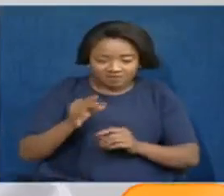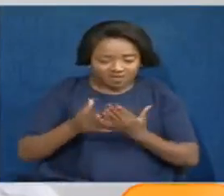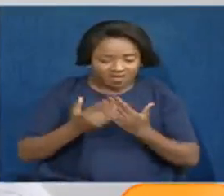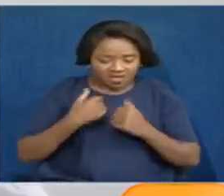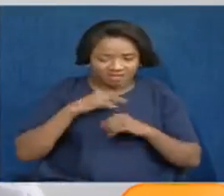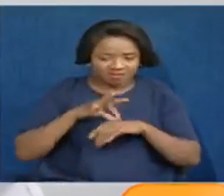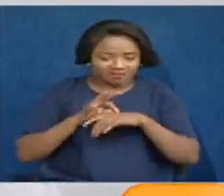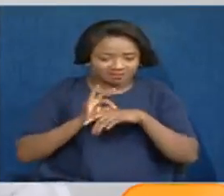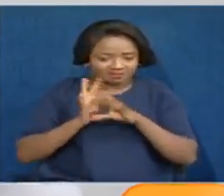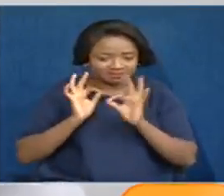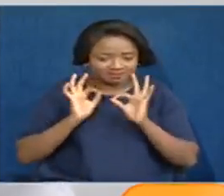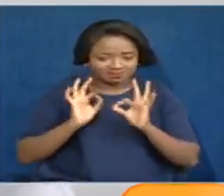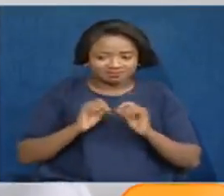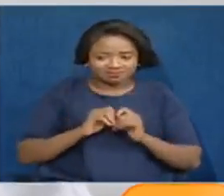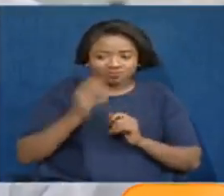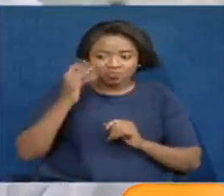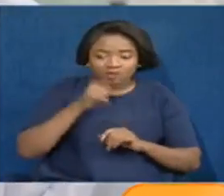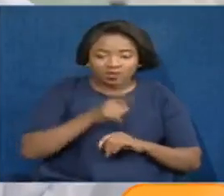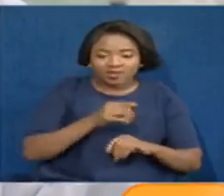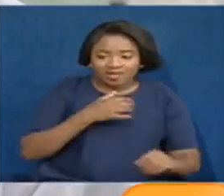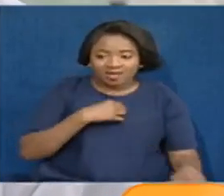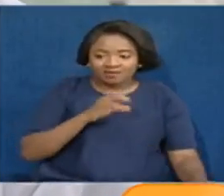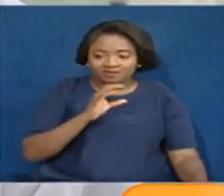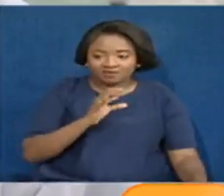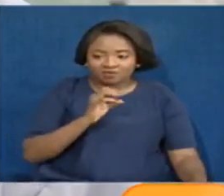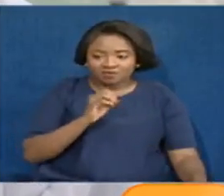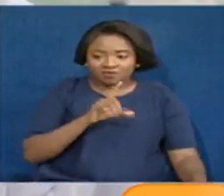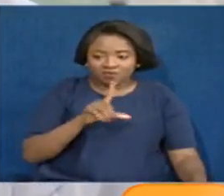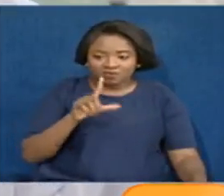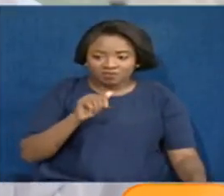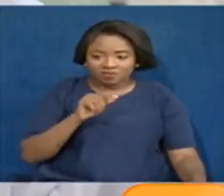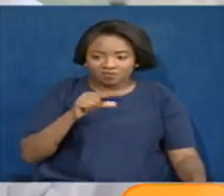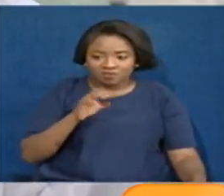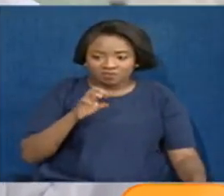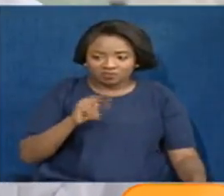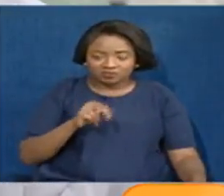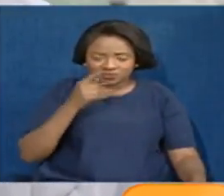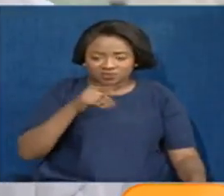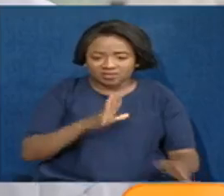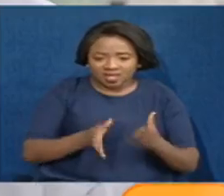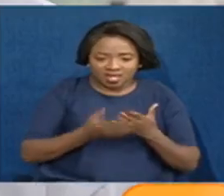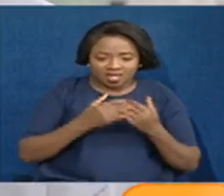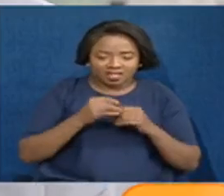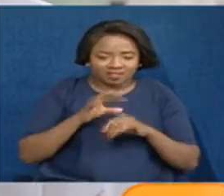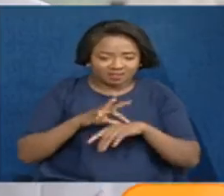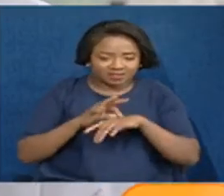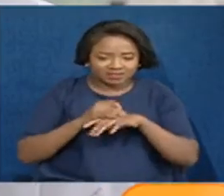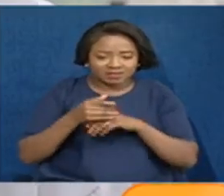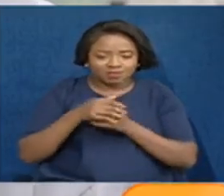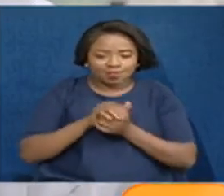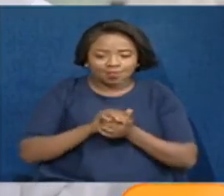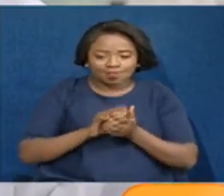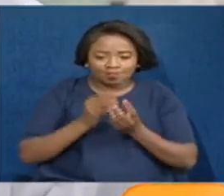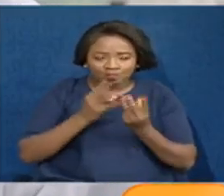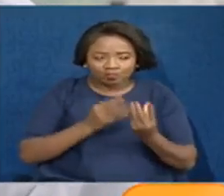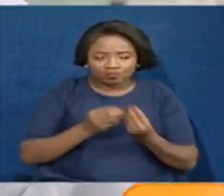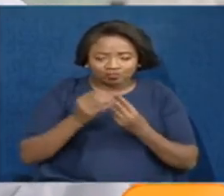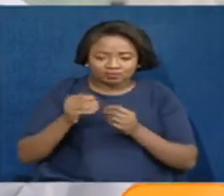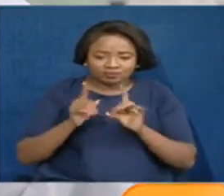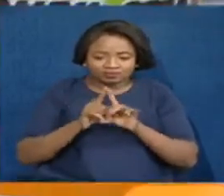skin. It has collagen, and collagen is known to make the skin supple. It also moisturizes, and it has